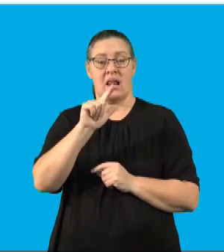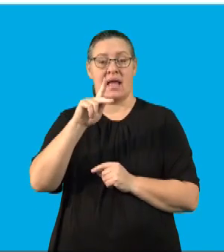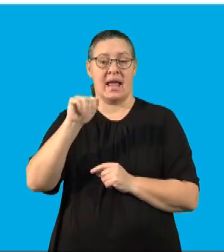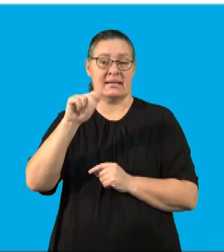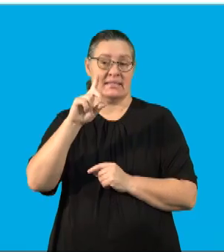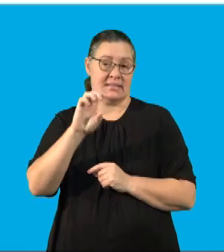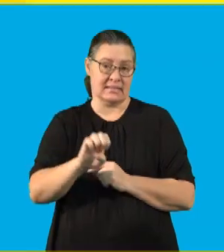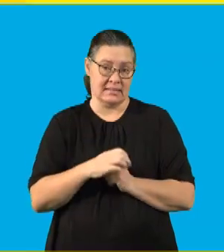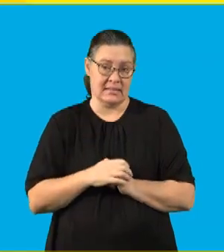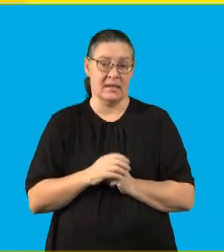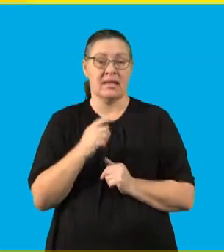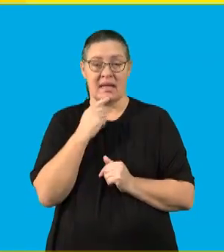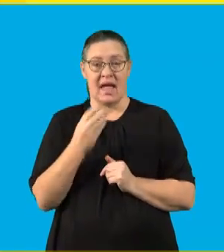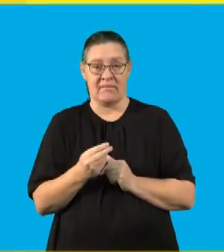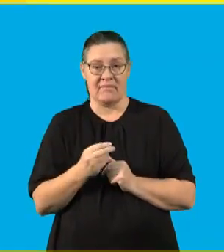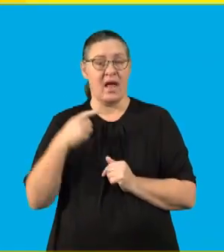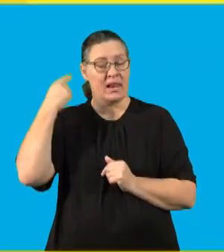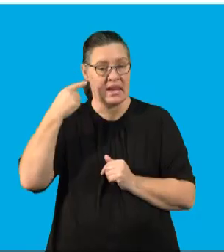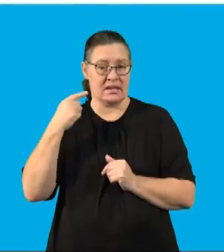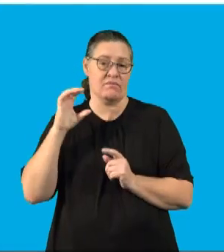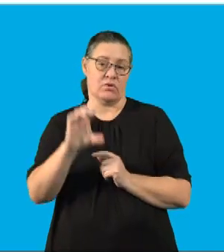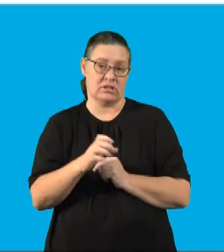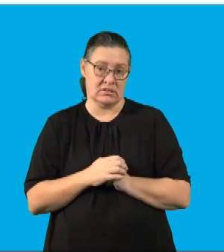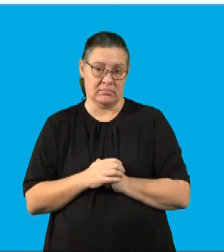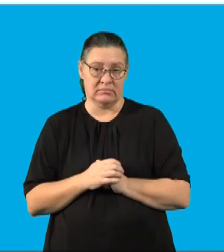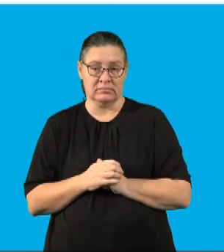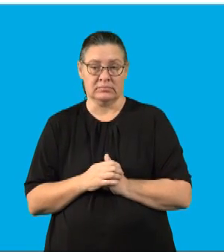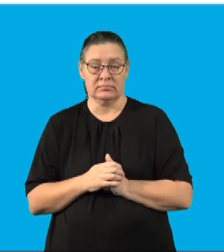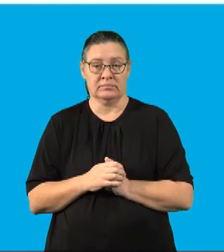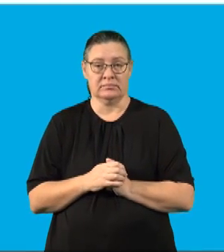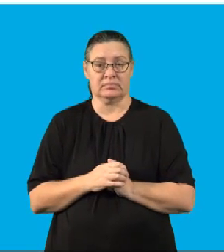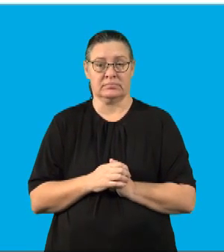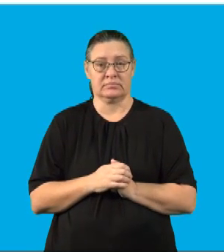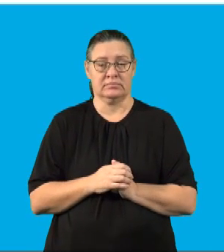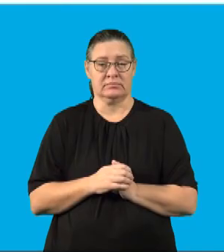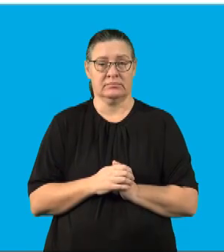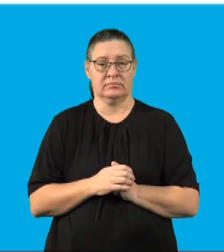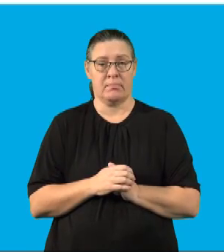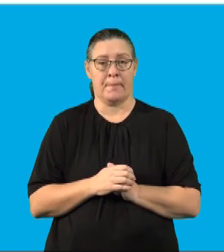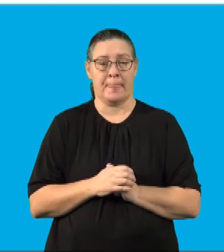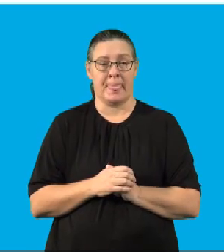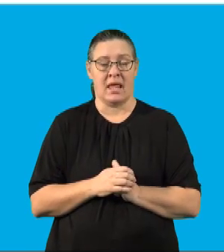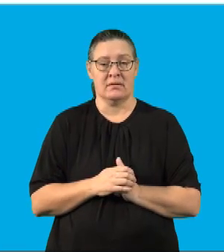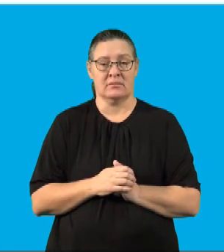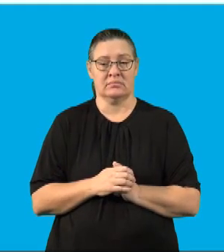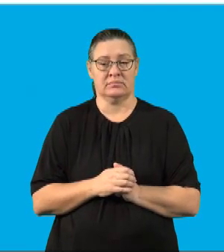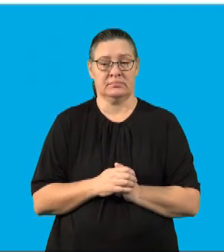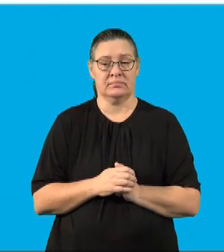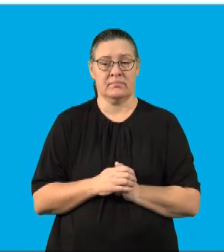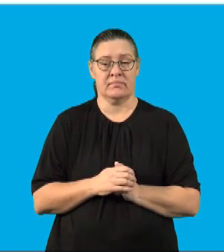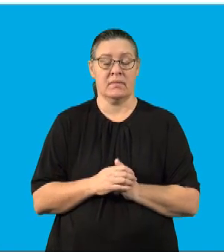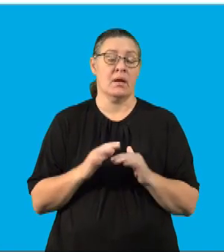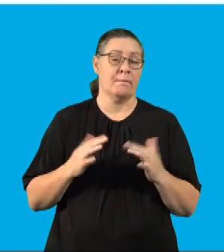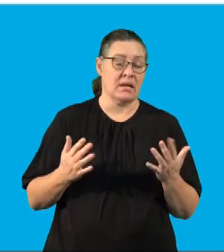an alkane, and the alkane has the London forces. Alkane